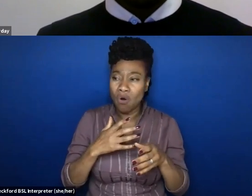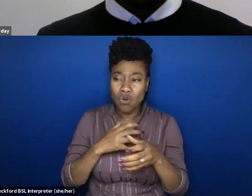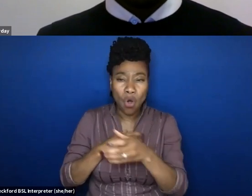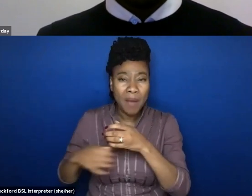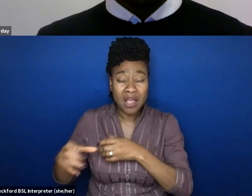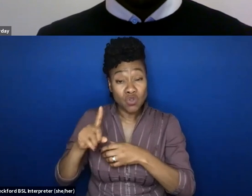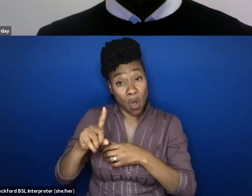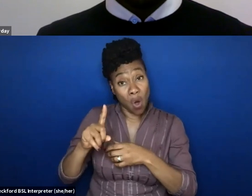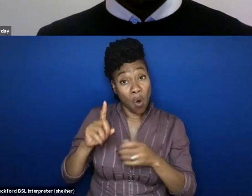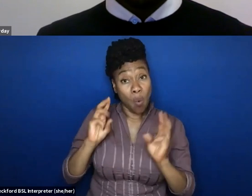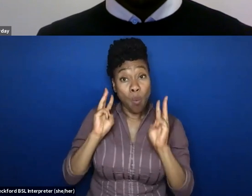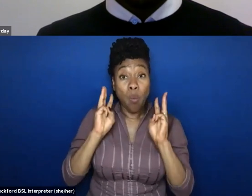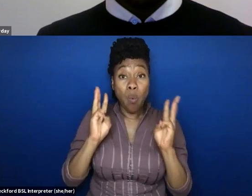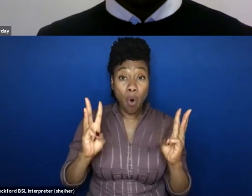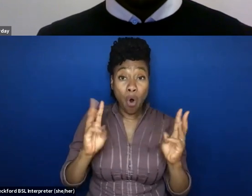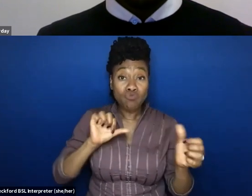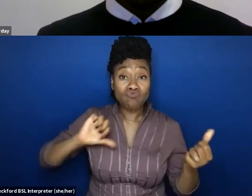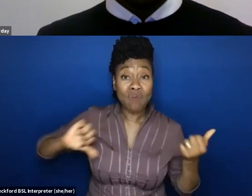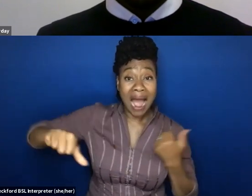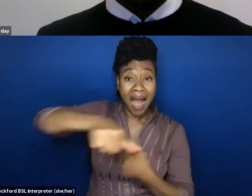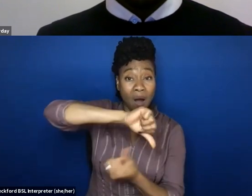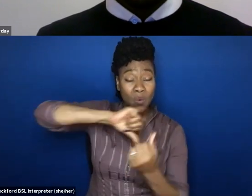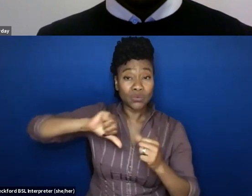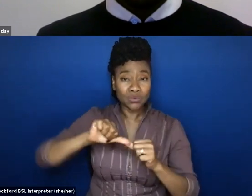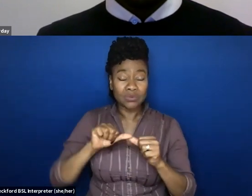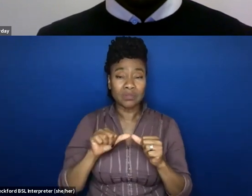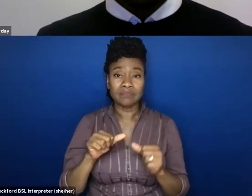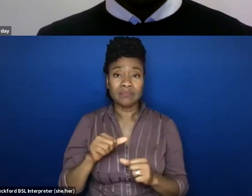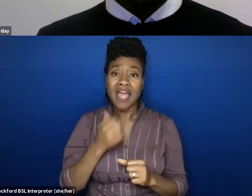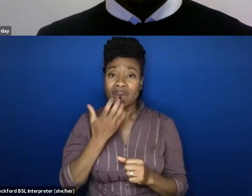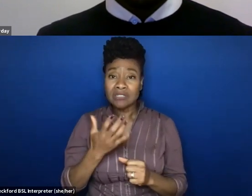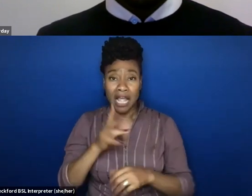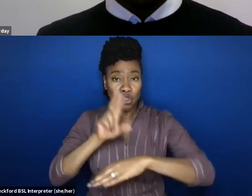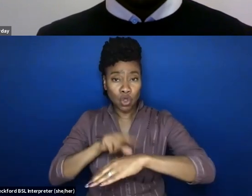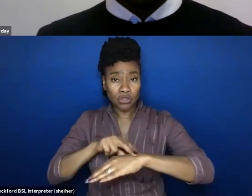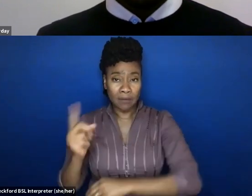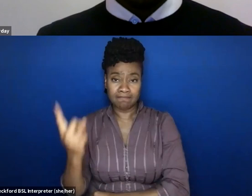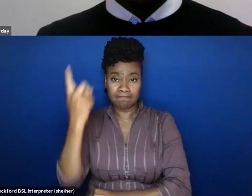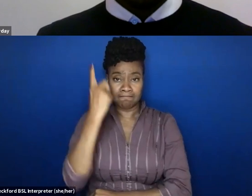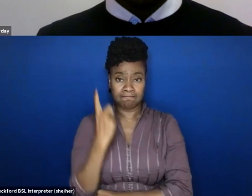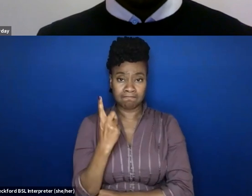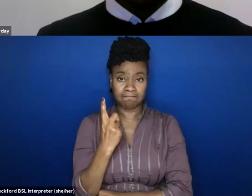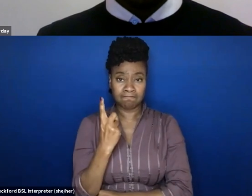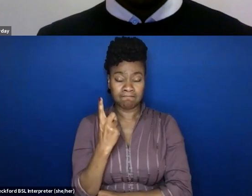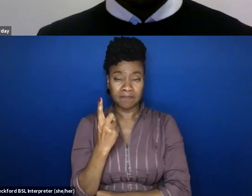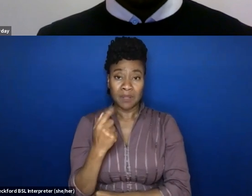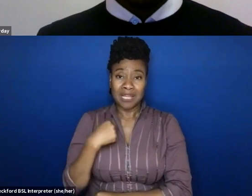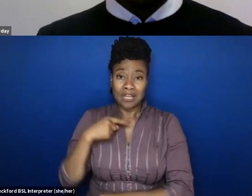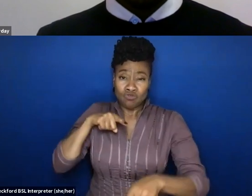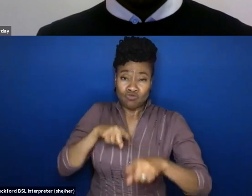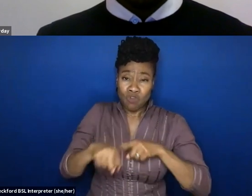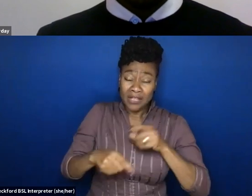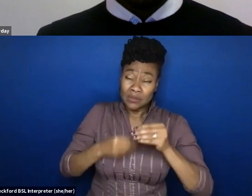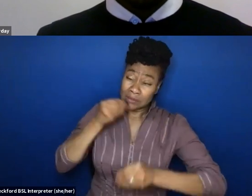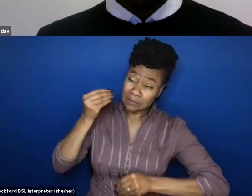would not be my culture. So when I'm trying to advocate for my well-being, there's always that cultural